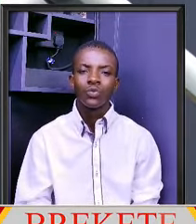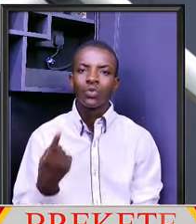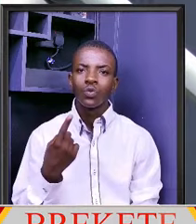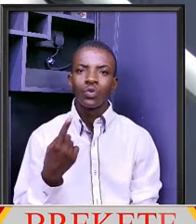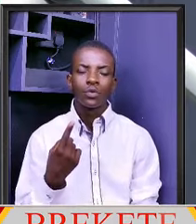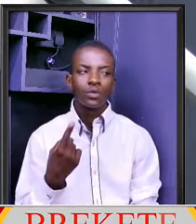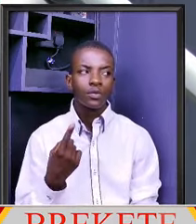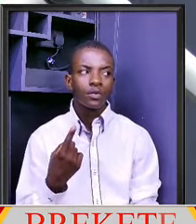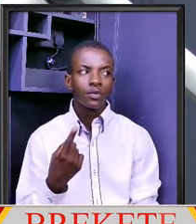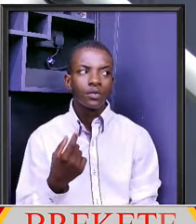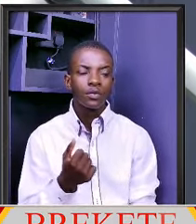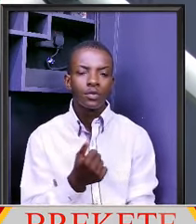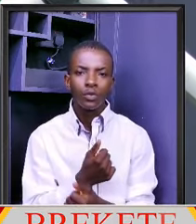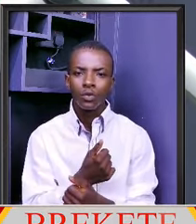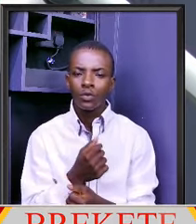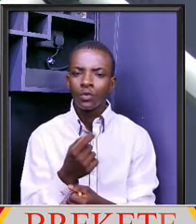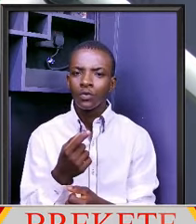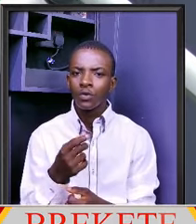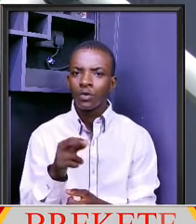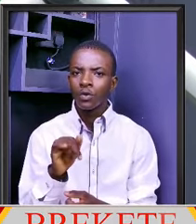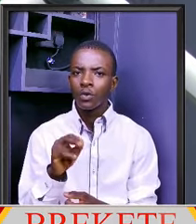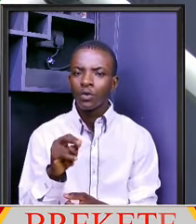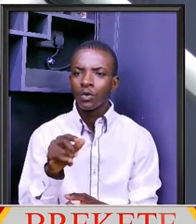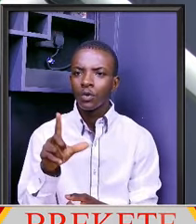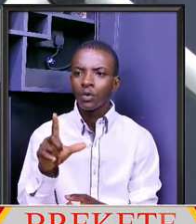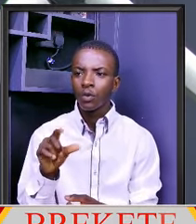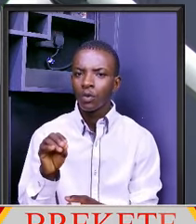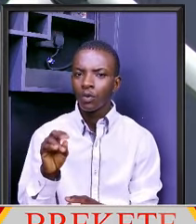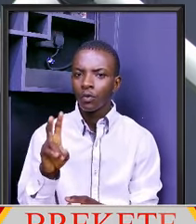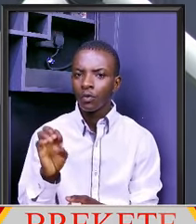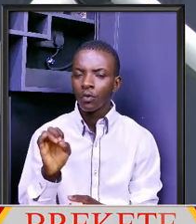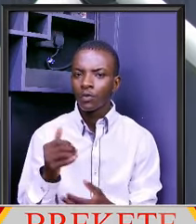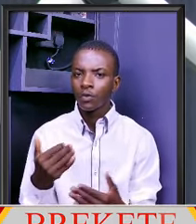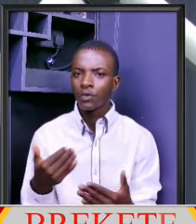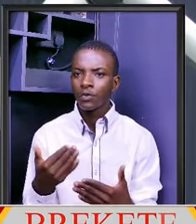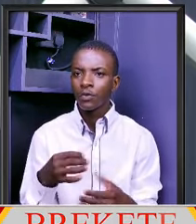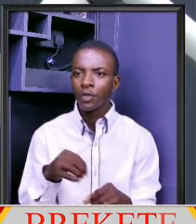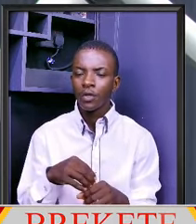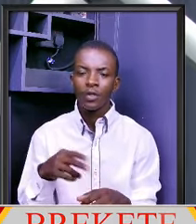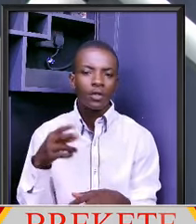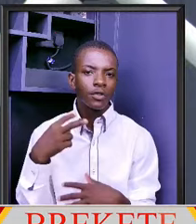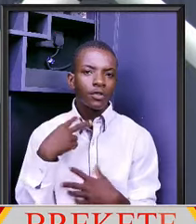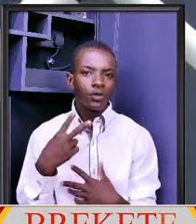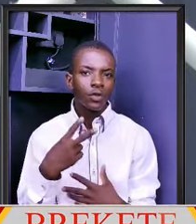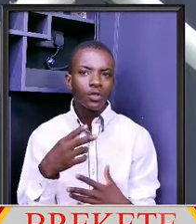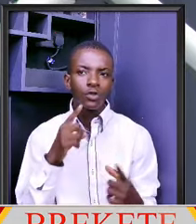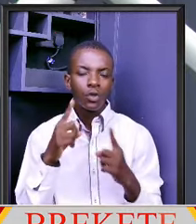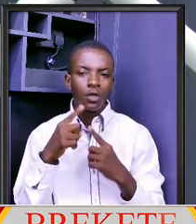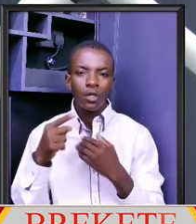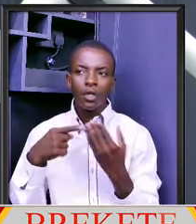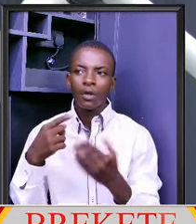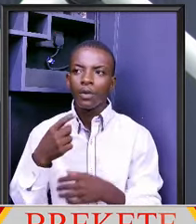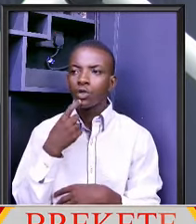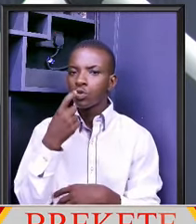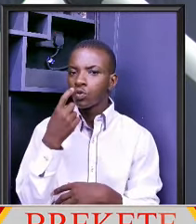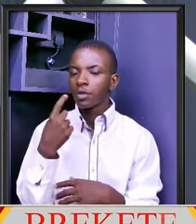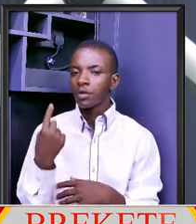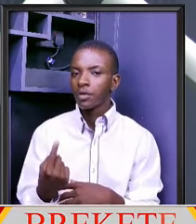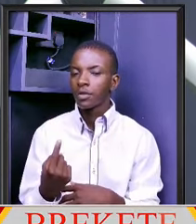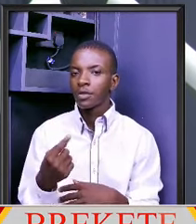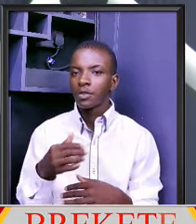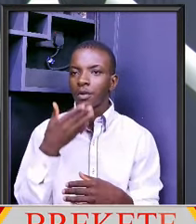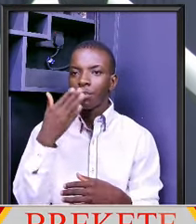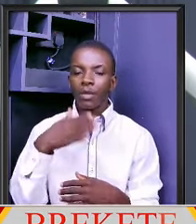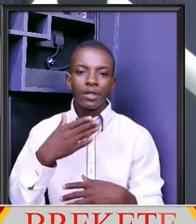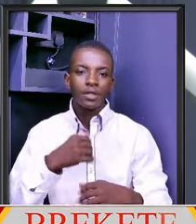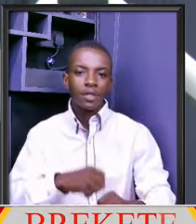One love, Owoicho. Love, he said there's fear in his voice, and talking about swear alone is